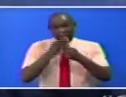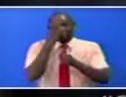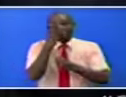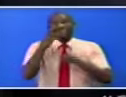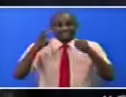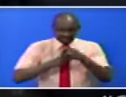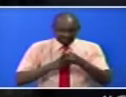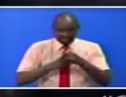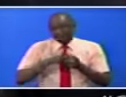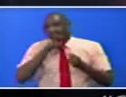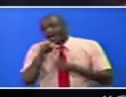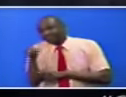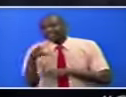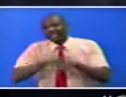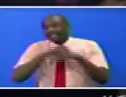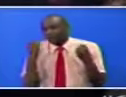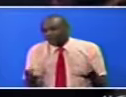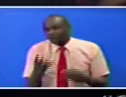227,947 votes against Kiala's